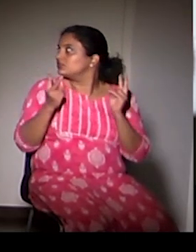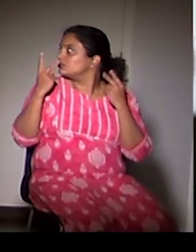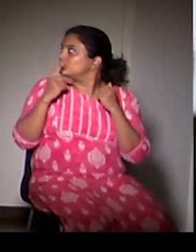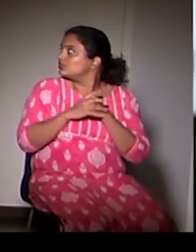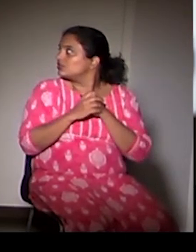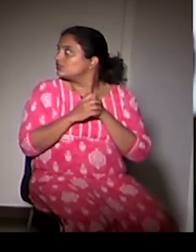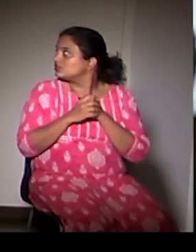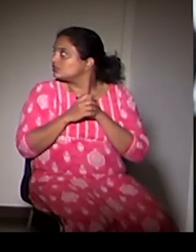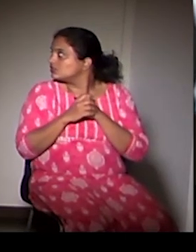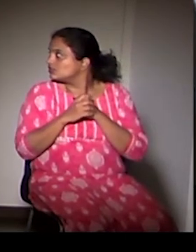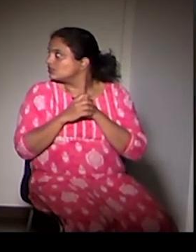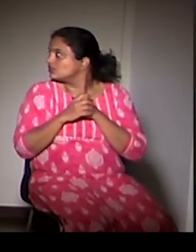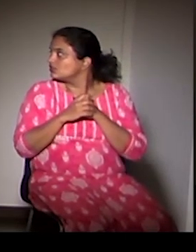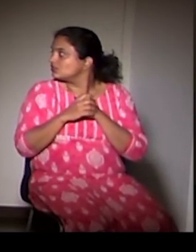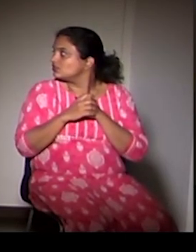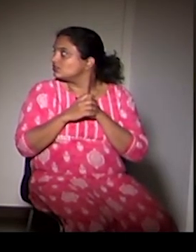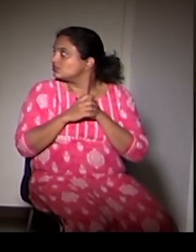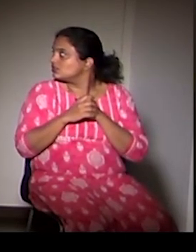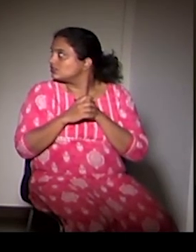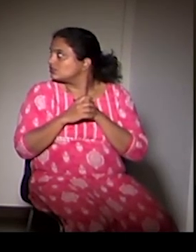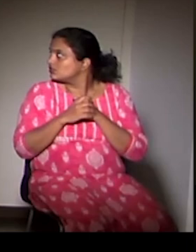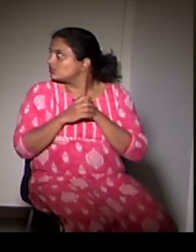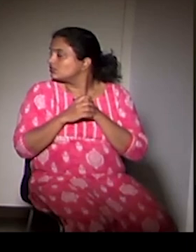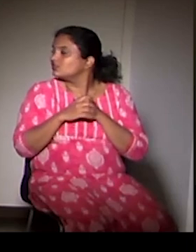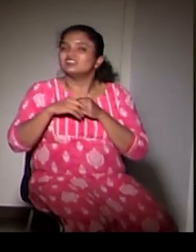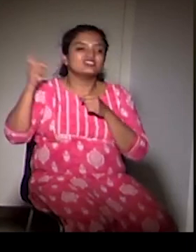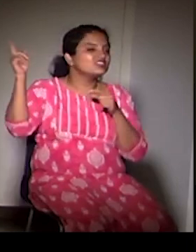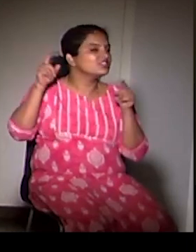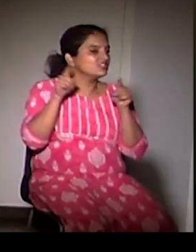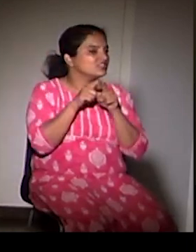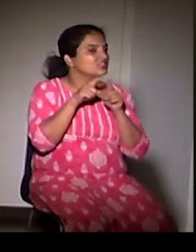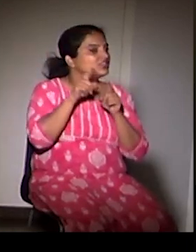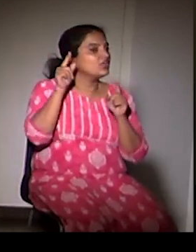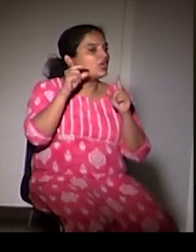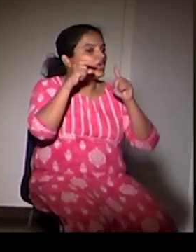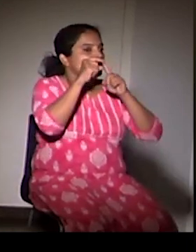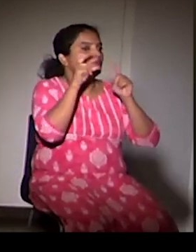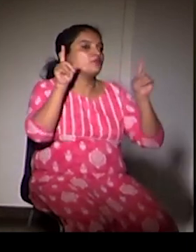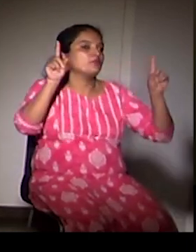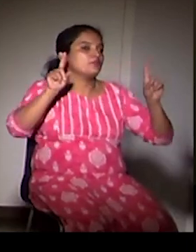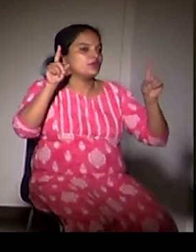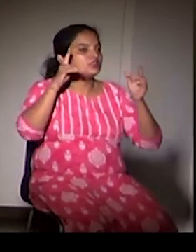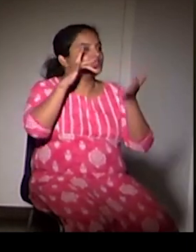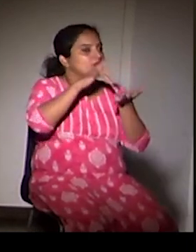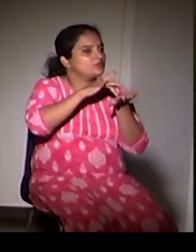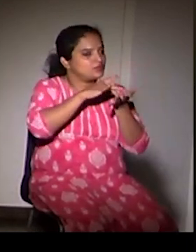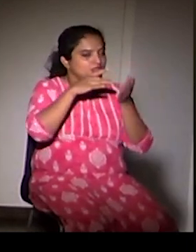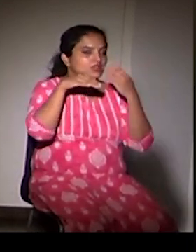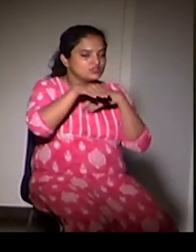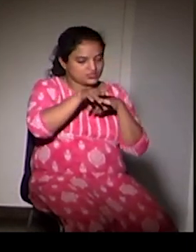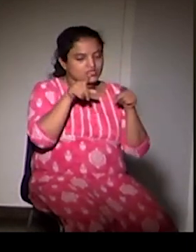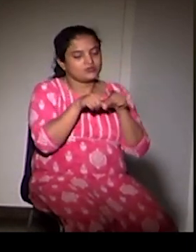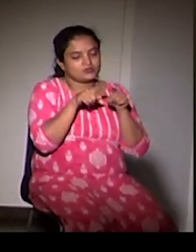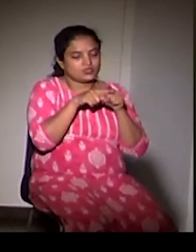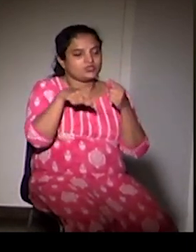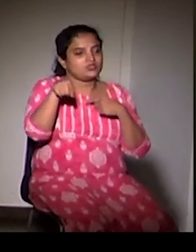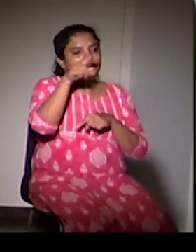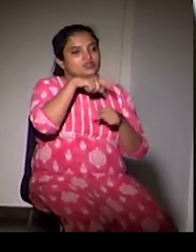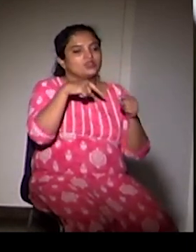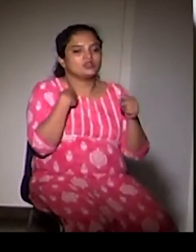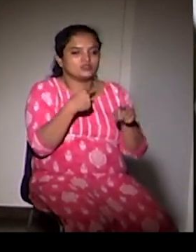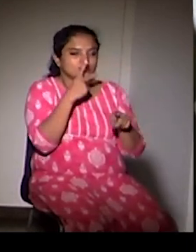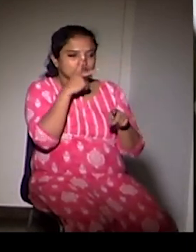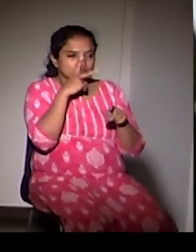These are on a little visited monument in the Punjab, Talanian. They stand out